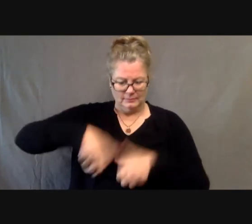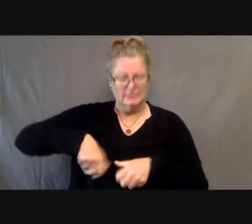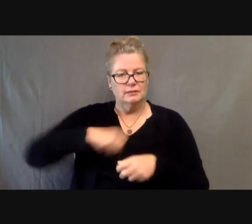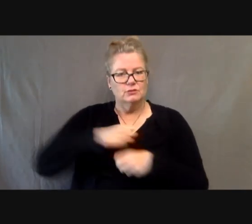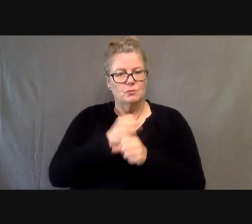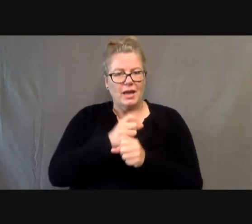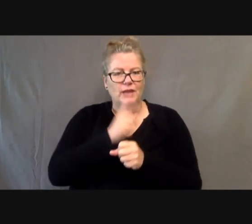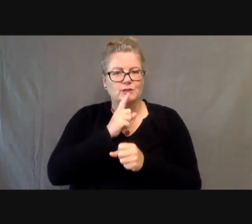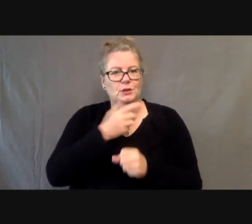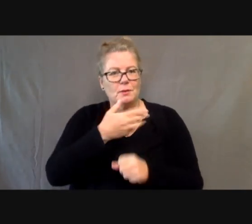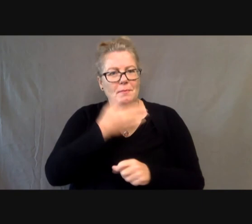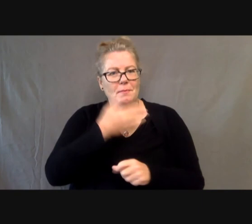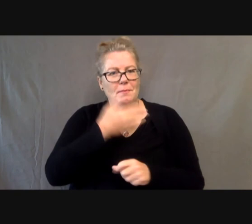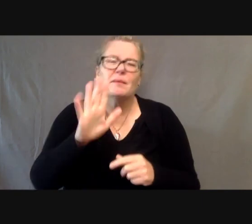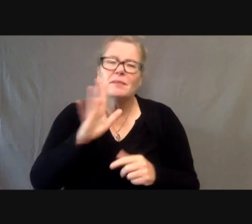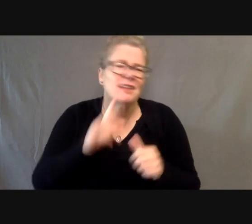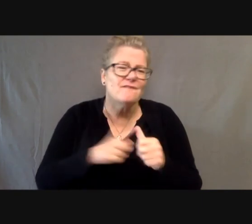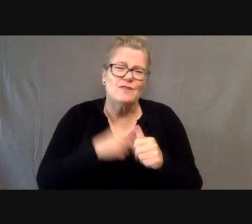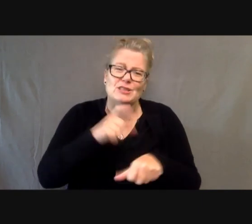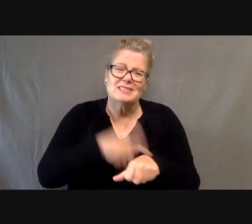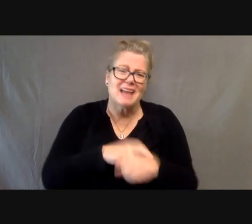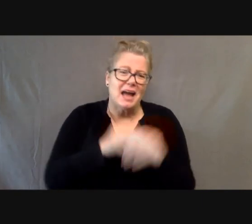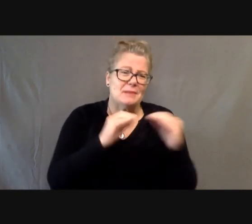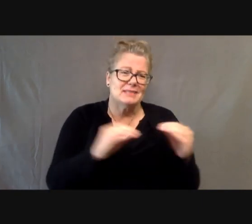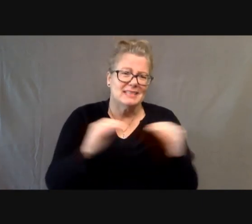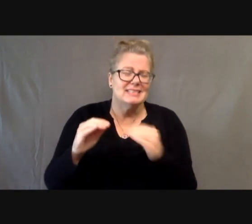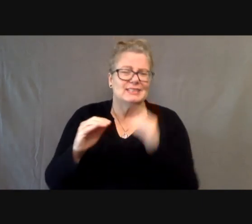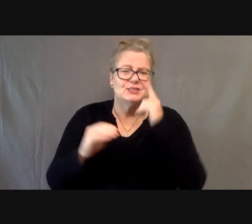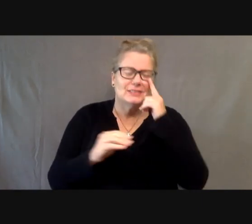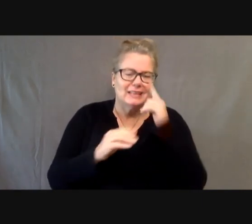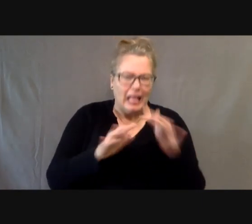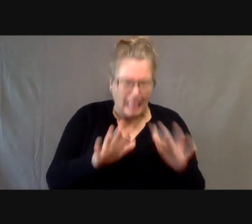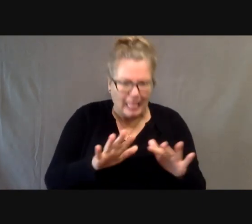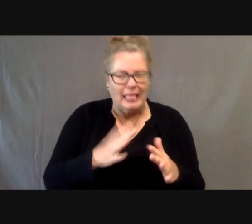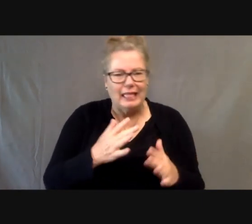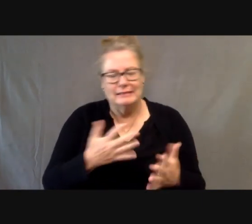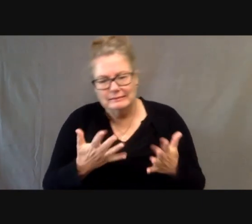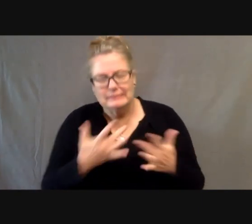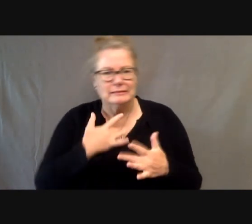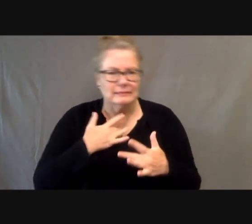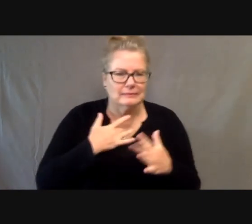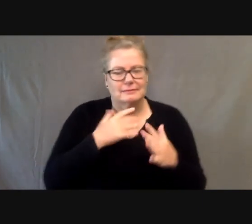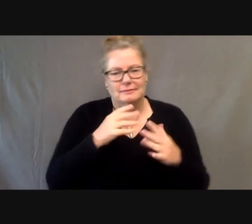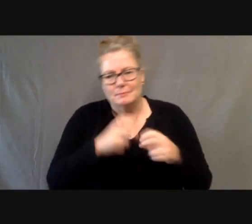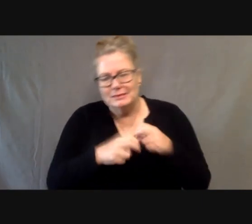is perfect the first round. And so you go in with humility and you keep improving every time.